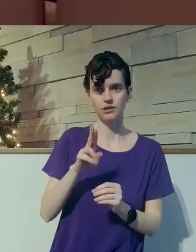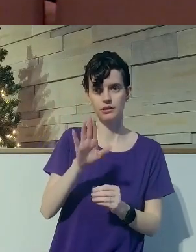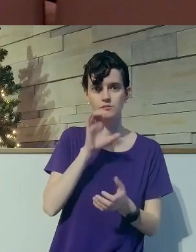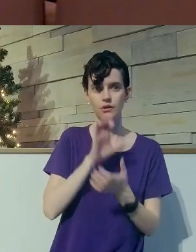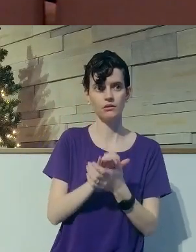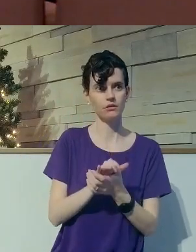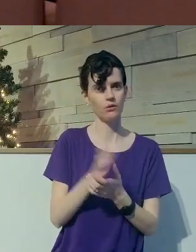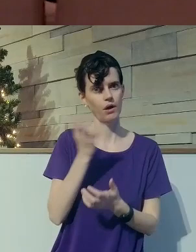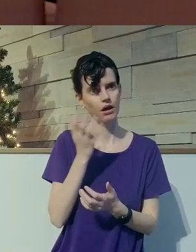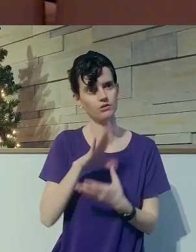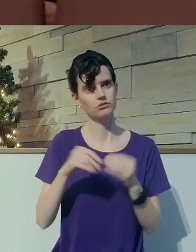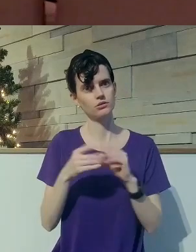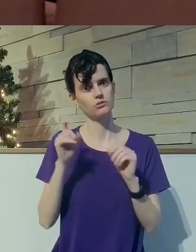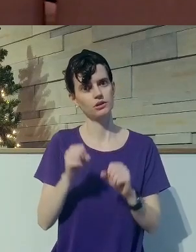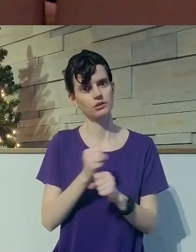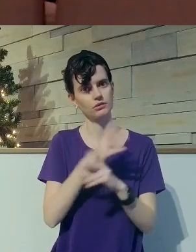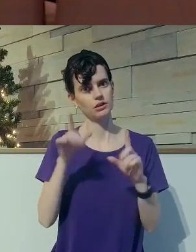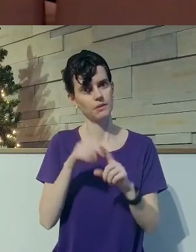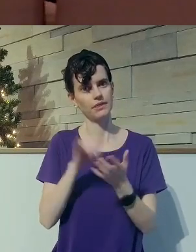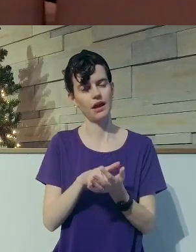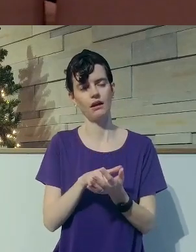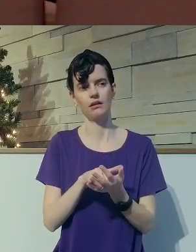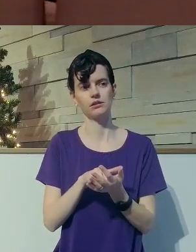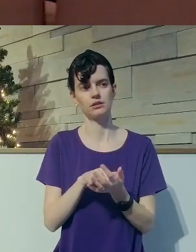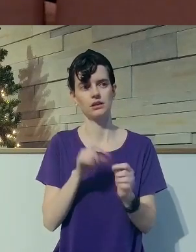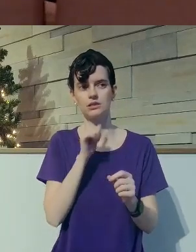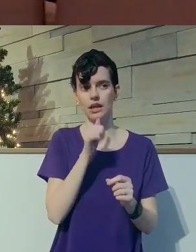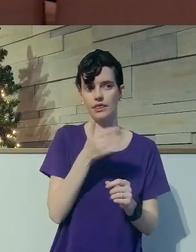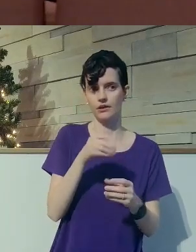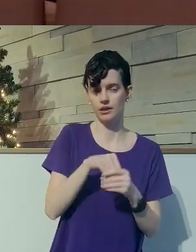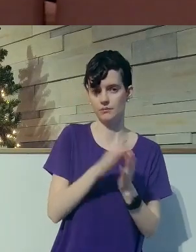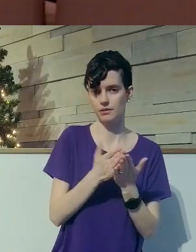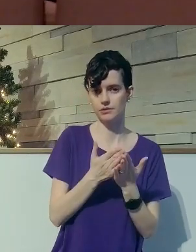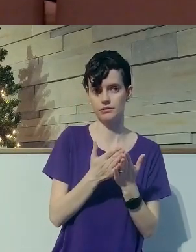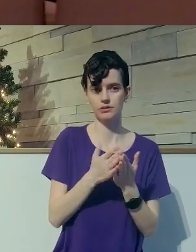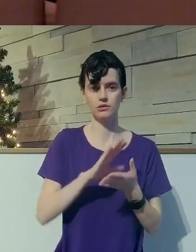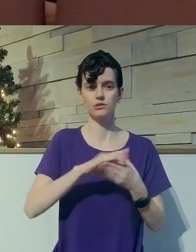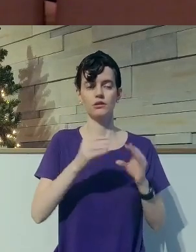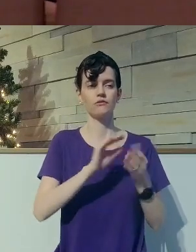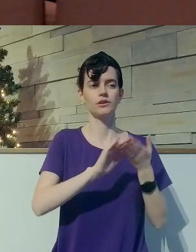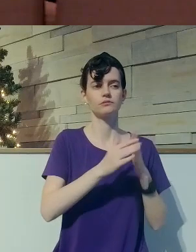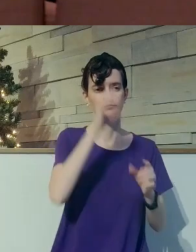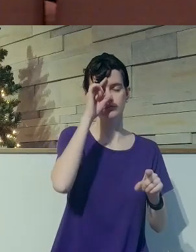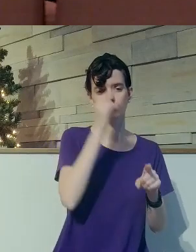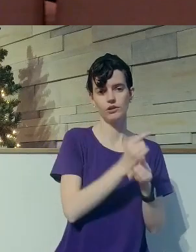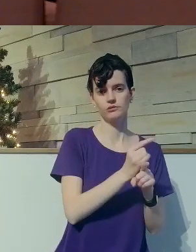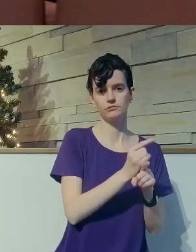my goodness. I mean, wow, the stories we could come up with on our own, but it's not there. The story of forgiving his brothers.